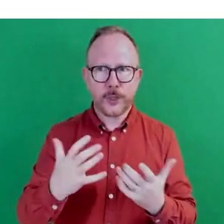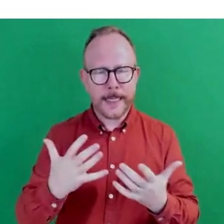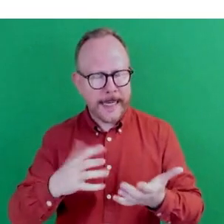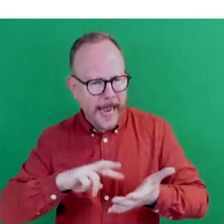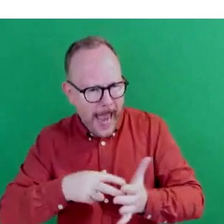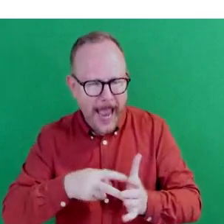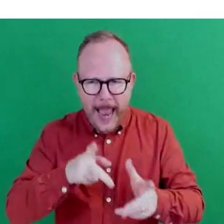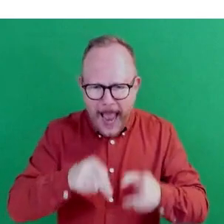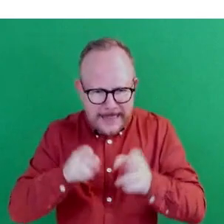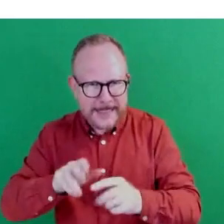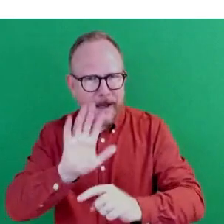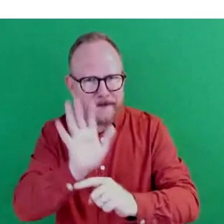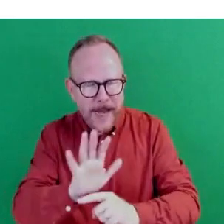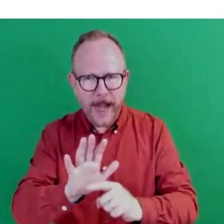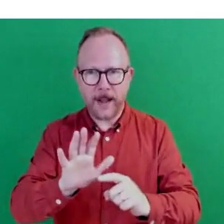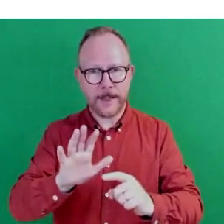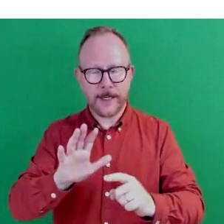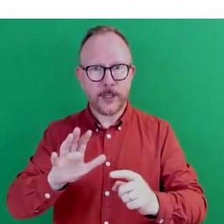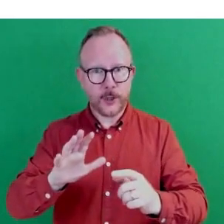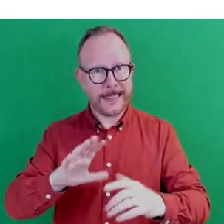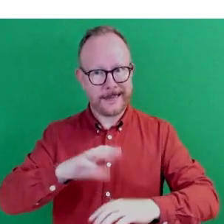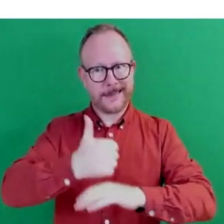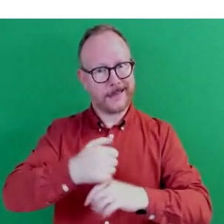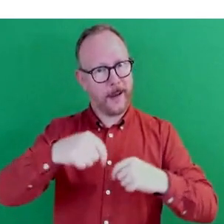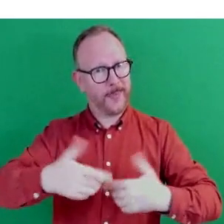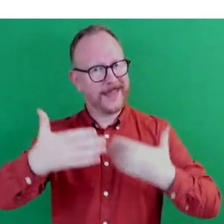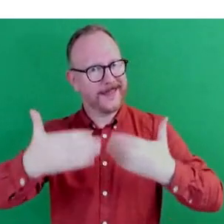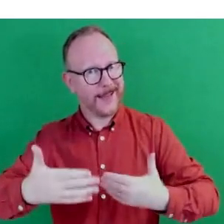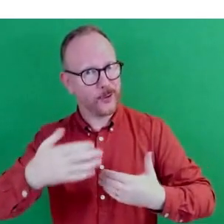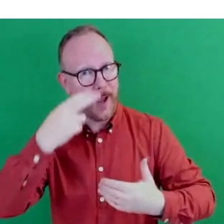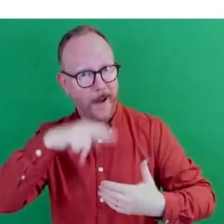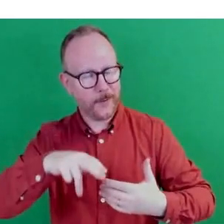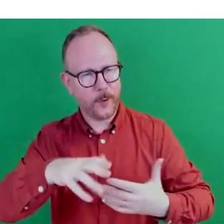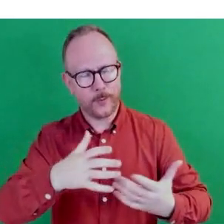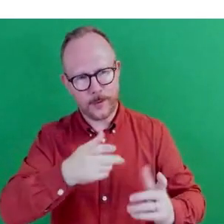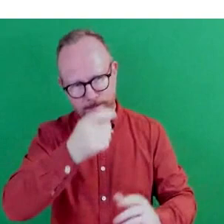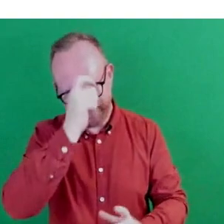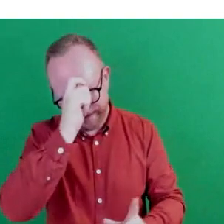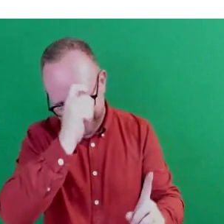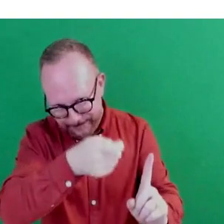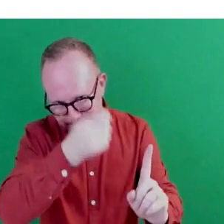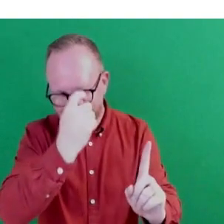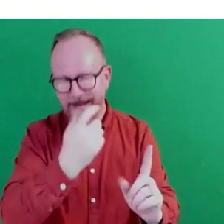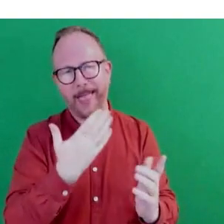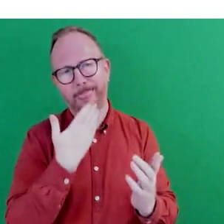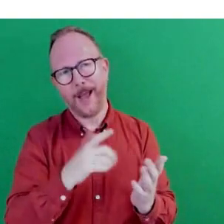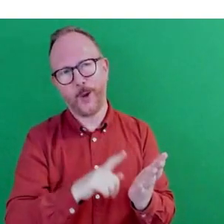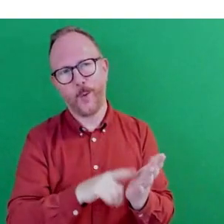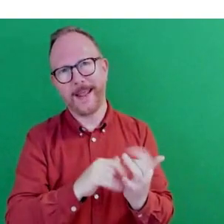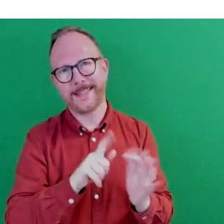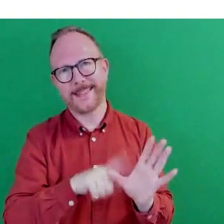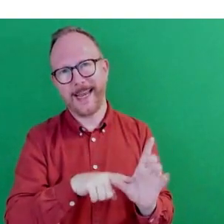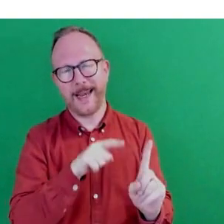putting together this session for us this afternoon. So my big thanks to Lindsay, who's done a fantastic job of